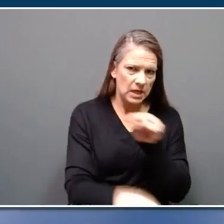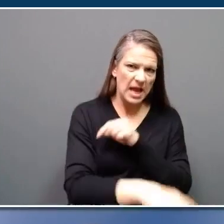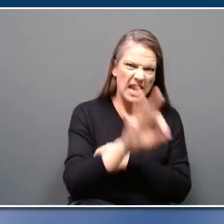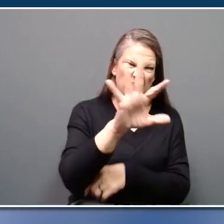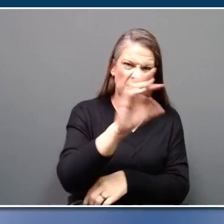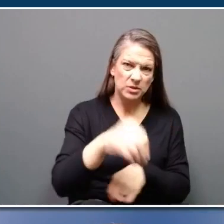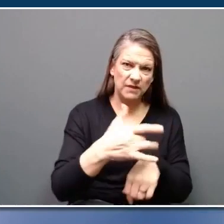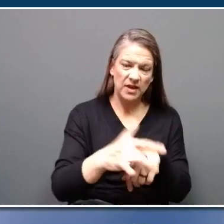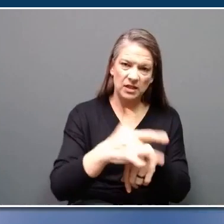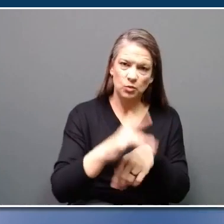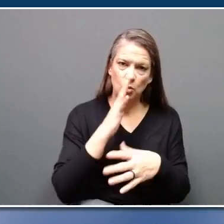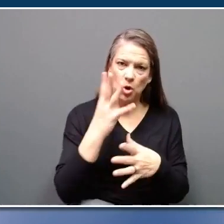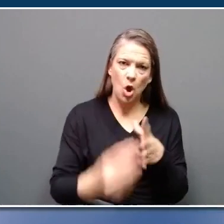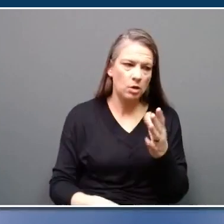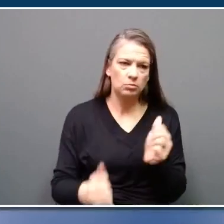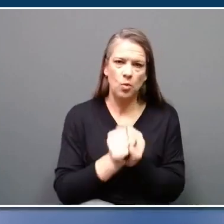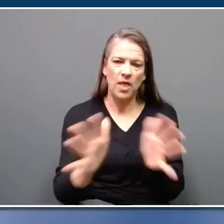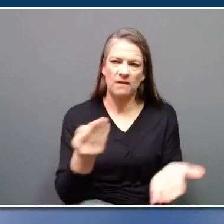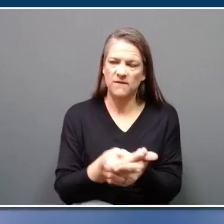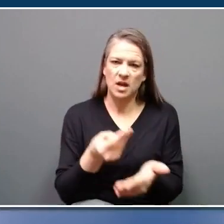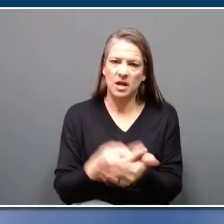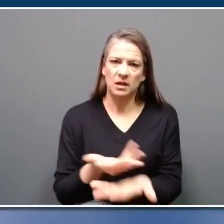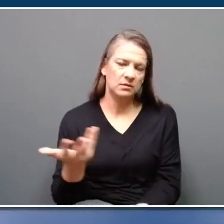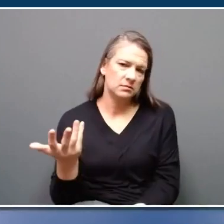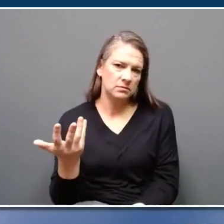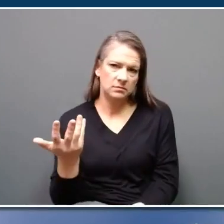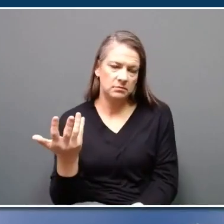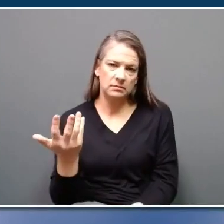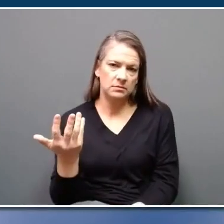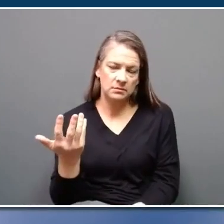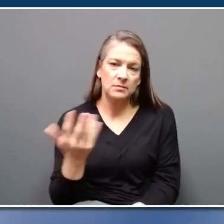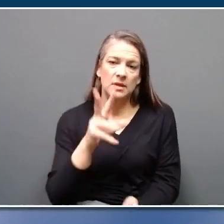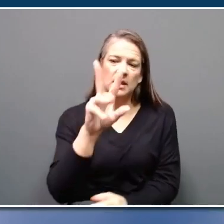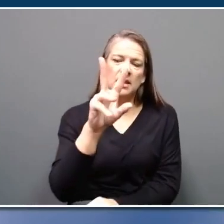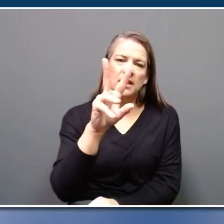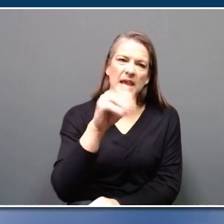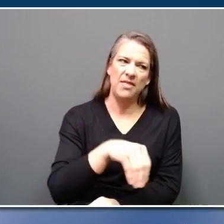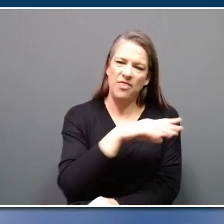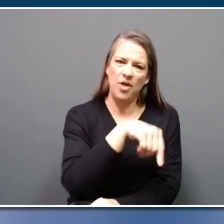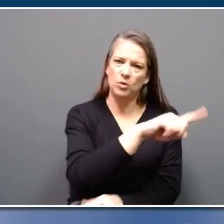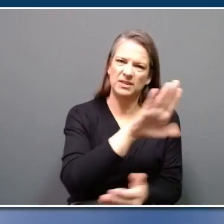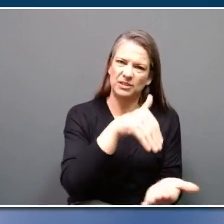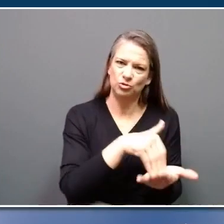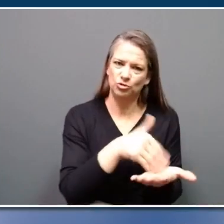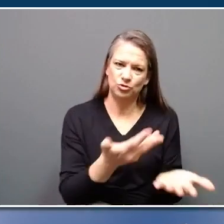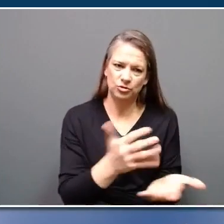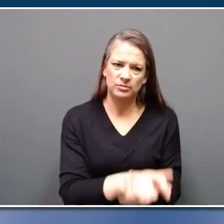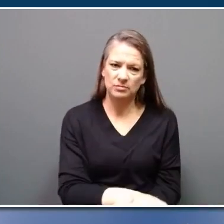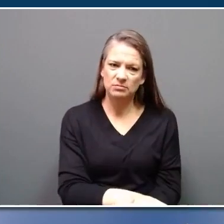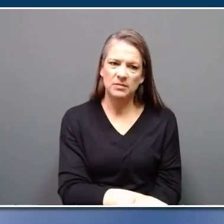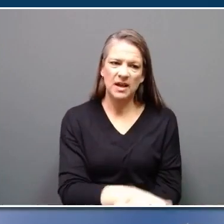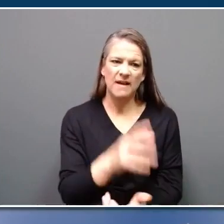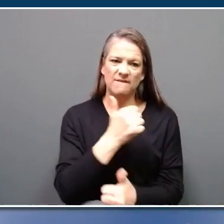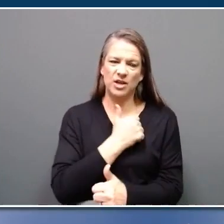gone without the funding to ultimately hire the folks. And the Veterans Center facilities, one of the hardest things in hiring